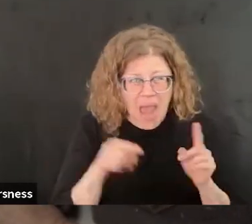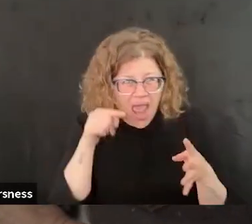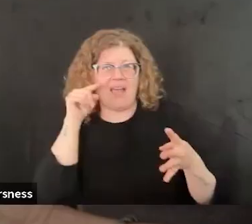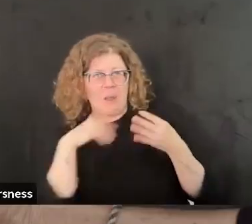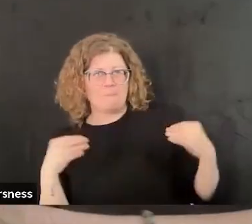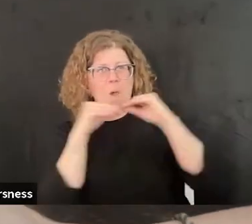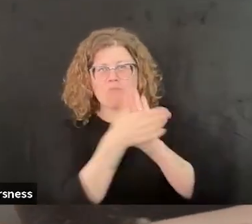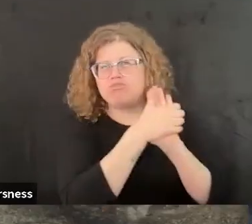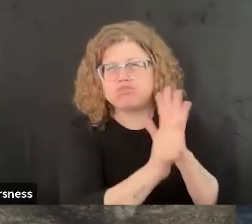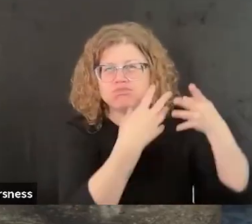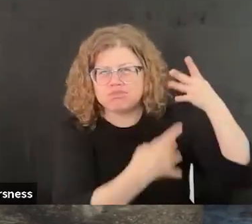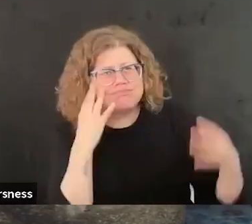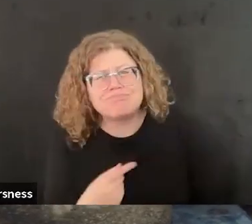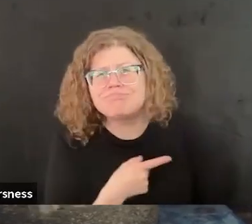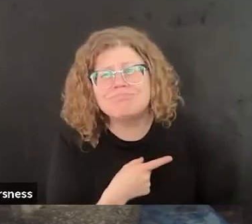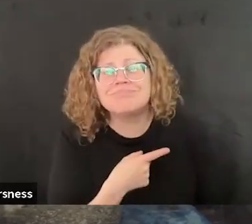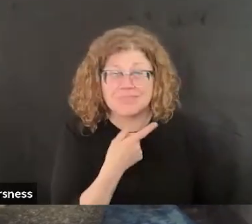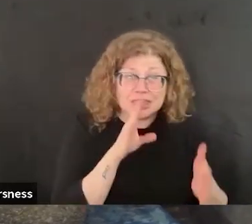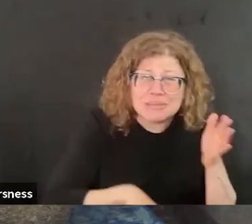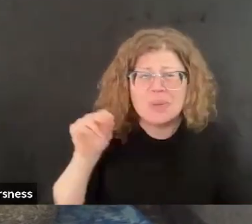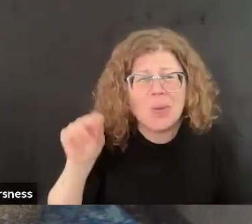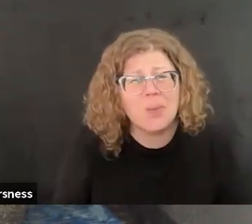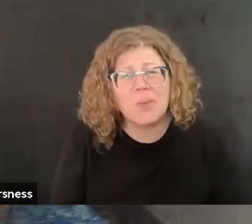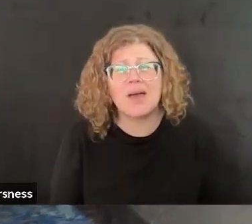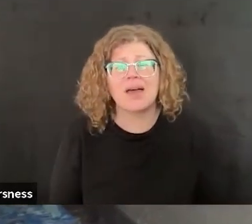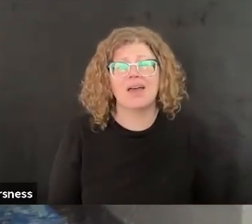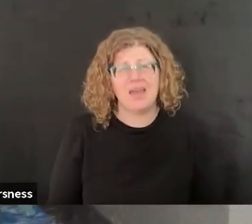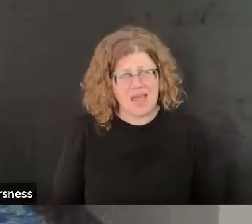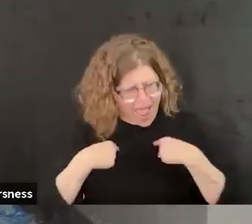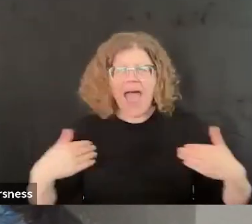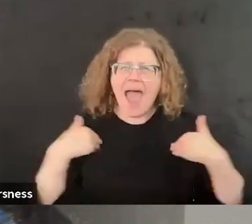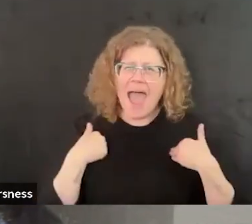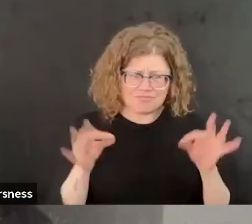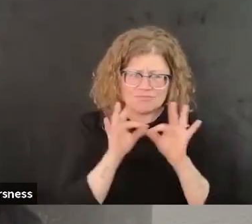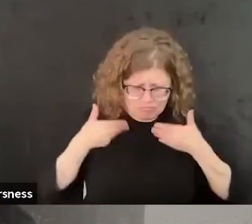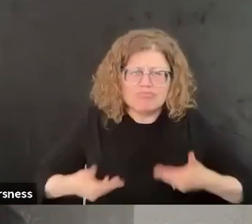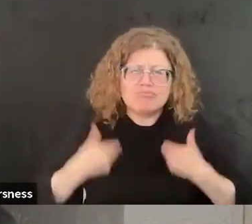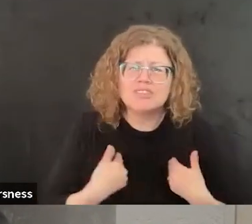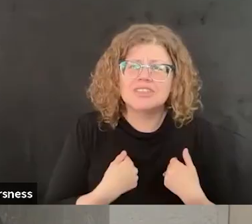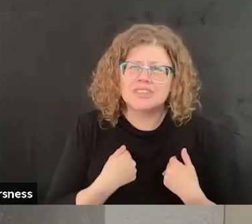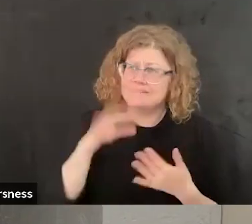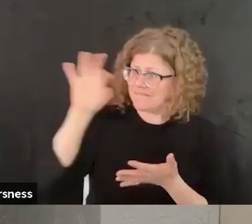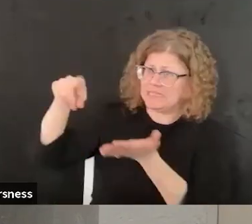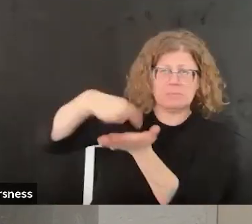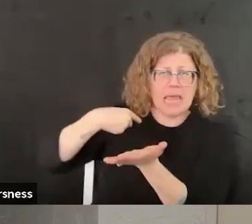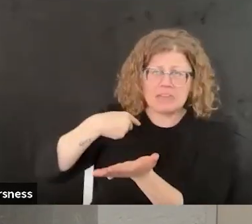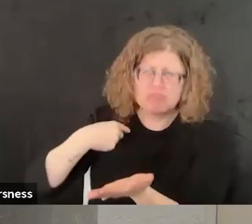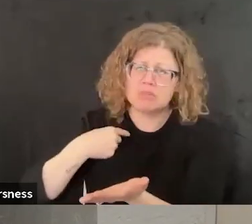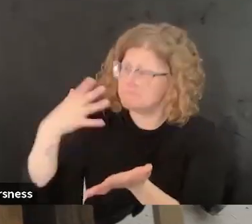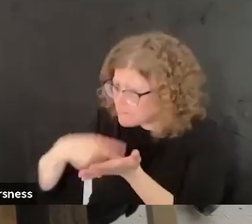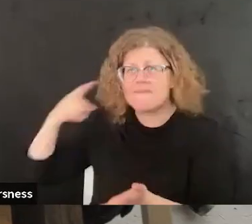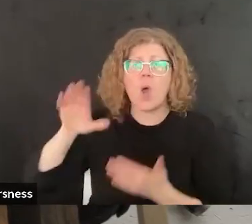it free, doesn't make it cheap, and it doesn't make it not valuable. It's really